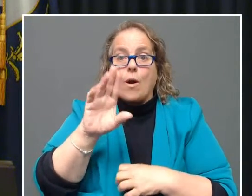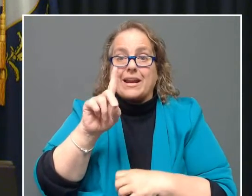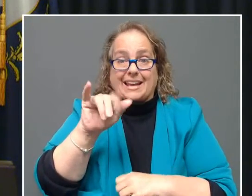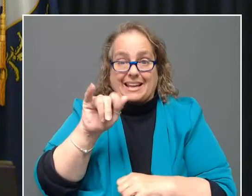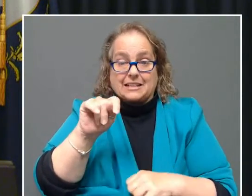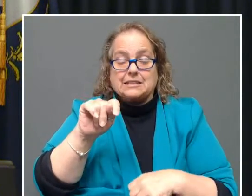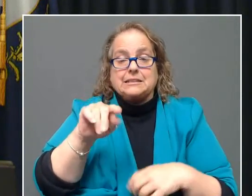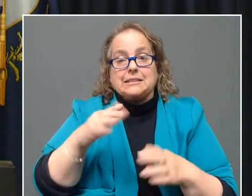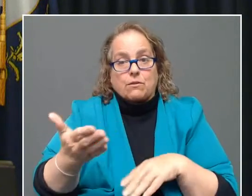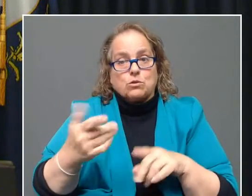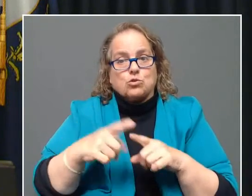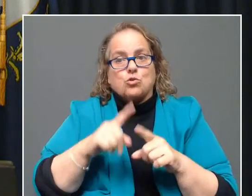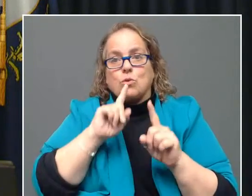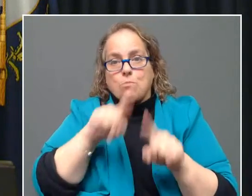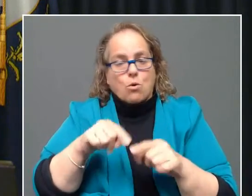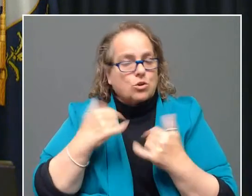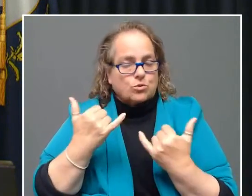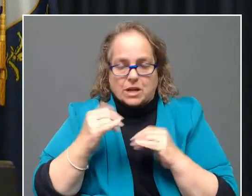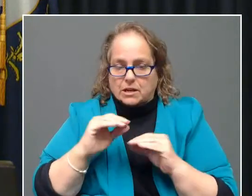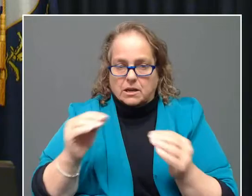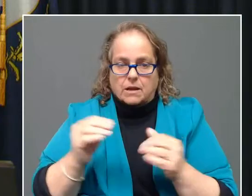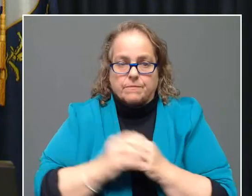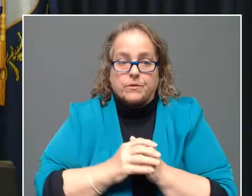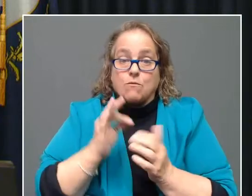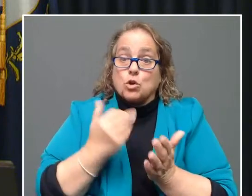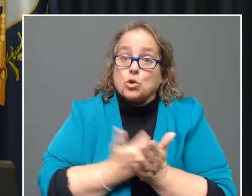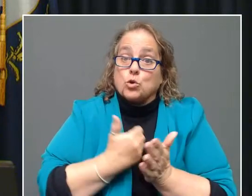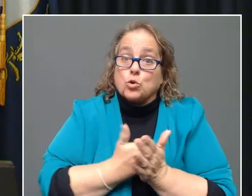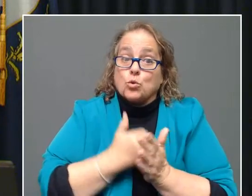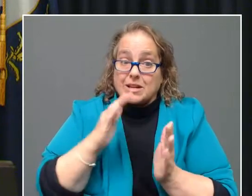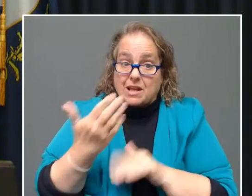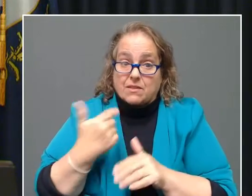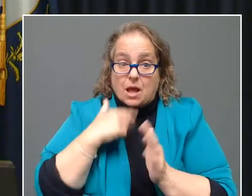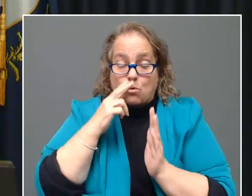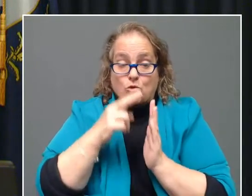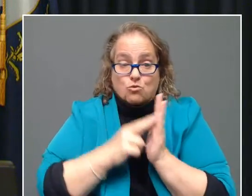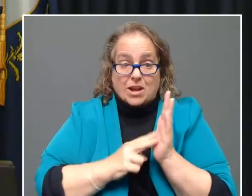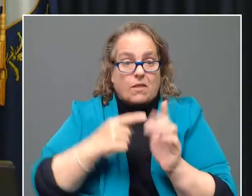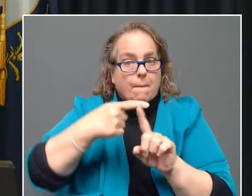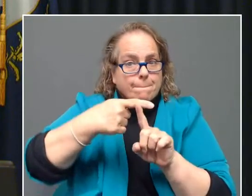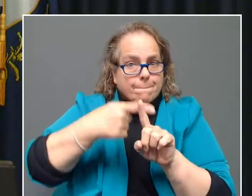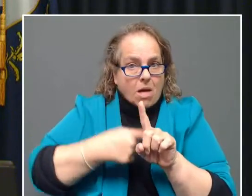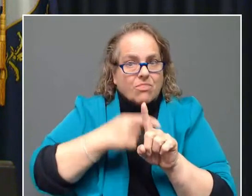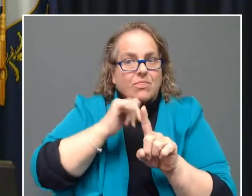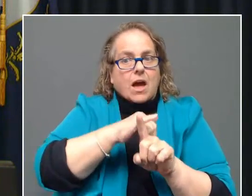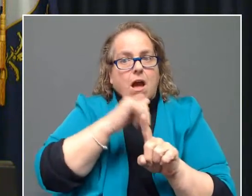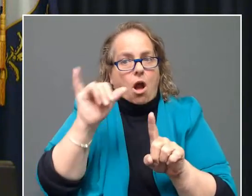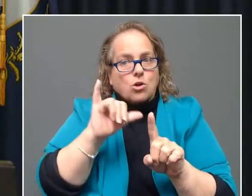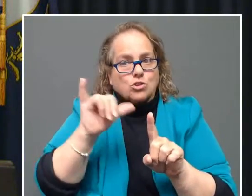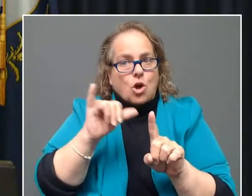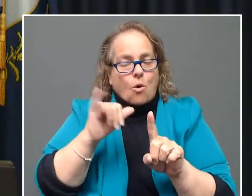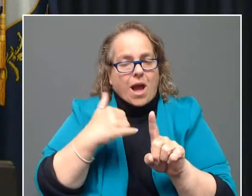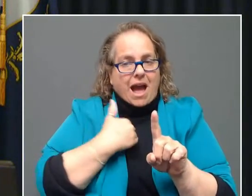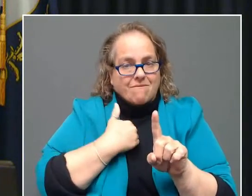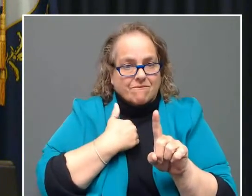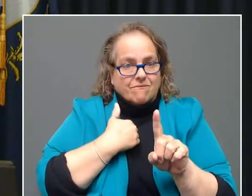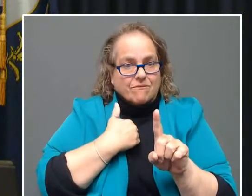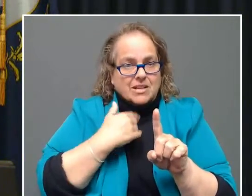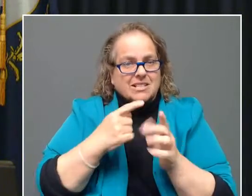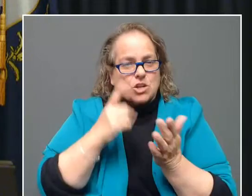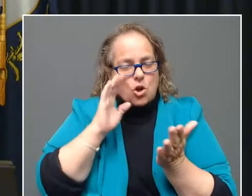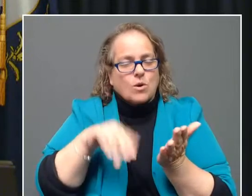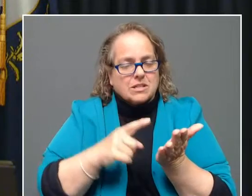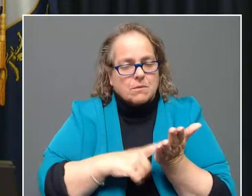today. Of these new deaths, and I'm going to read the month that they also occurred. Remember, sometimes they take